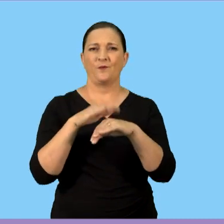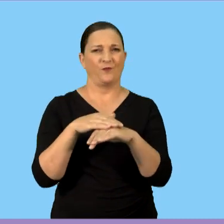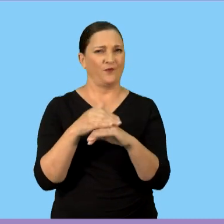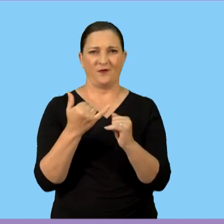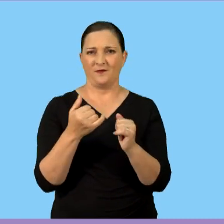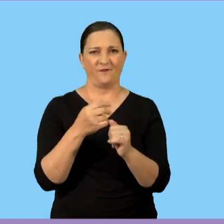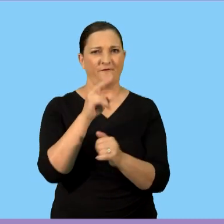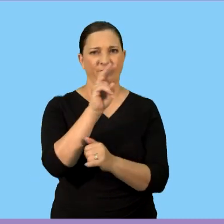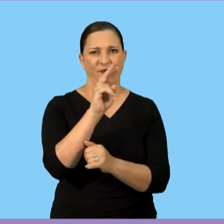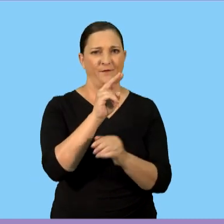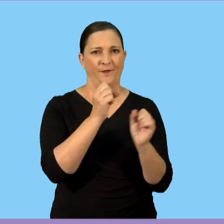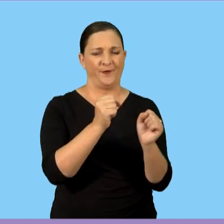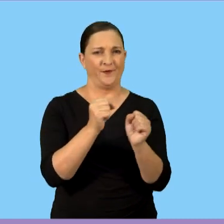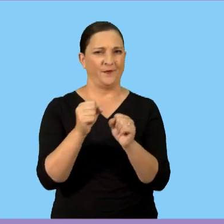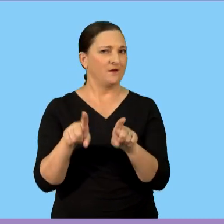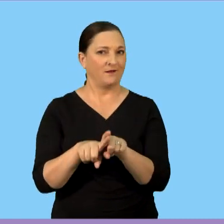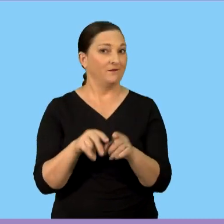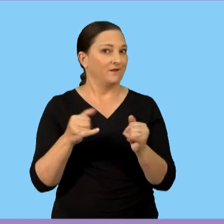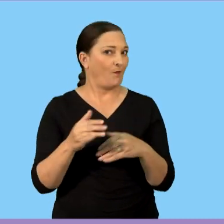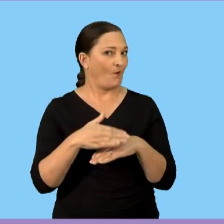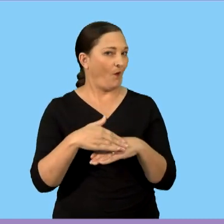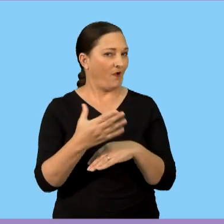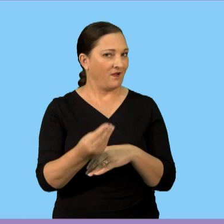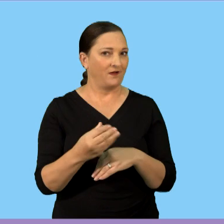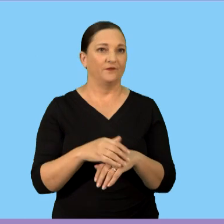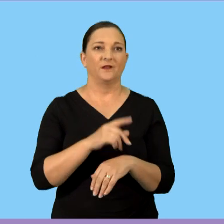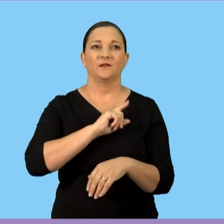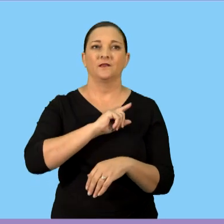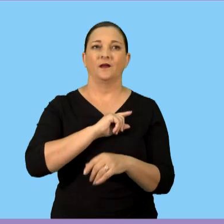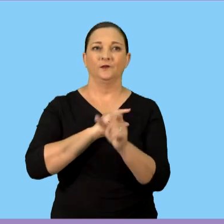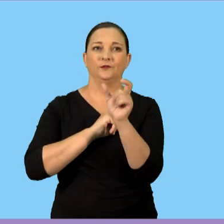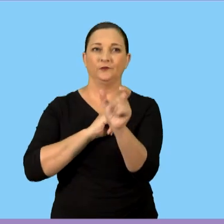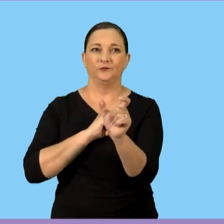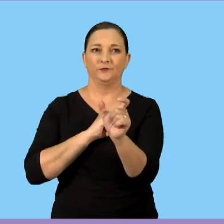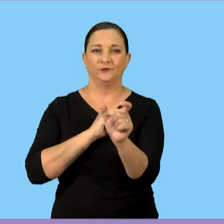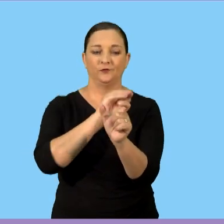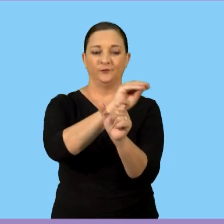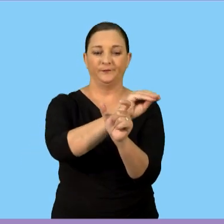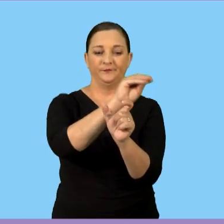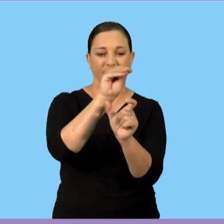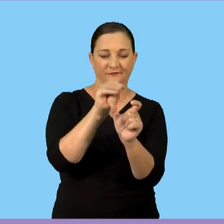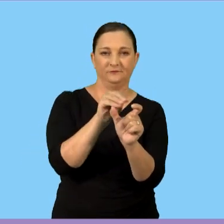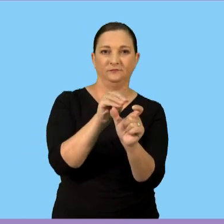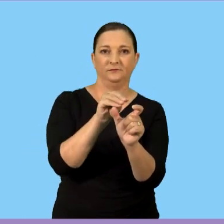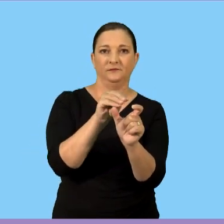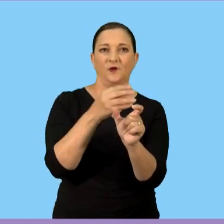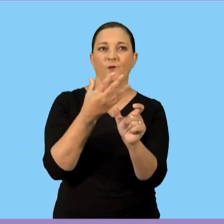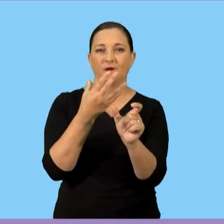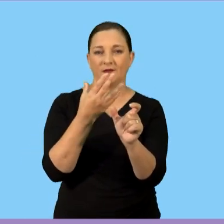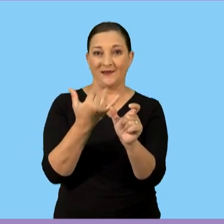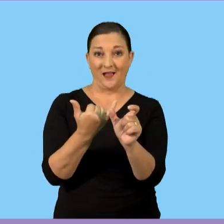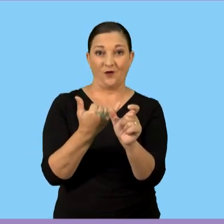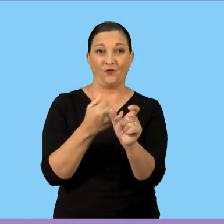variable this time. So what is supposed to happen? We are multiplying a non-constant monomial with